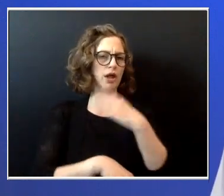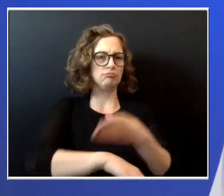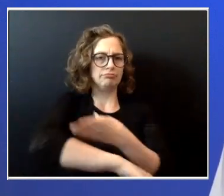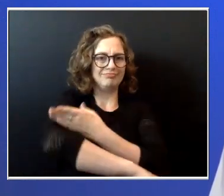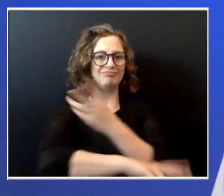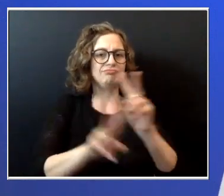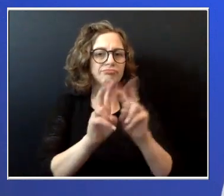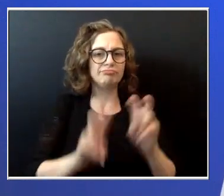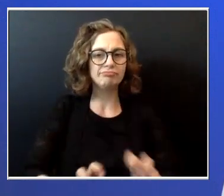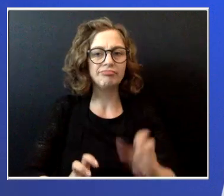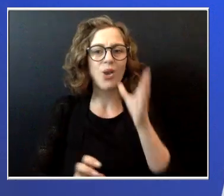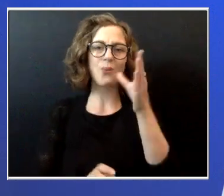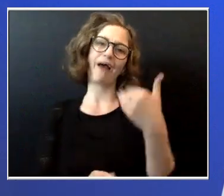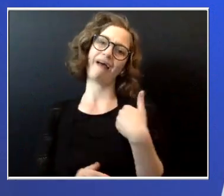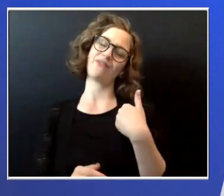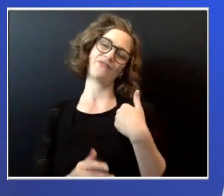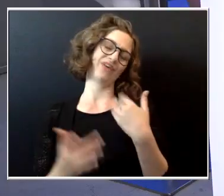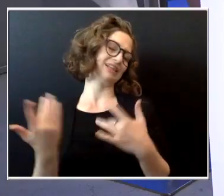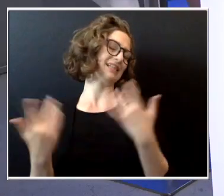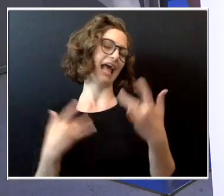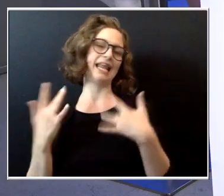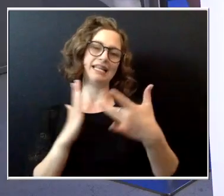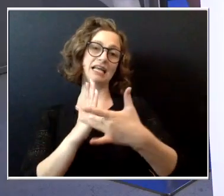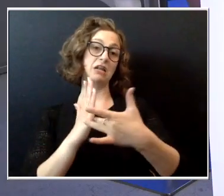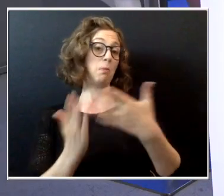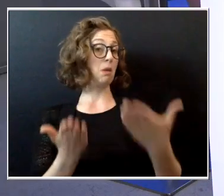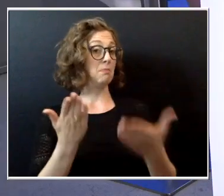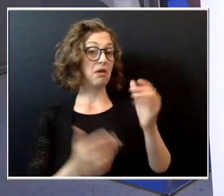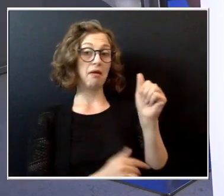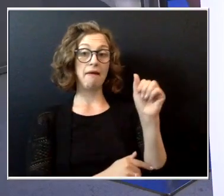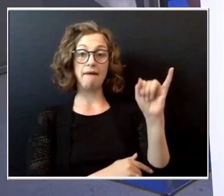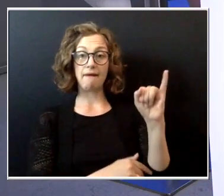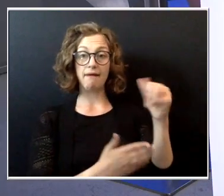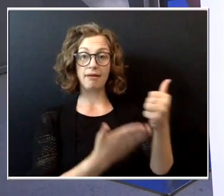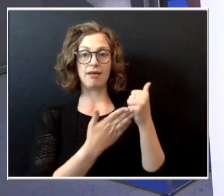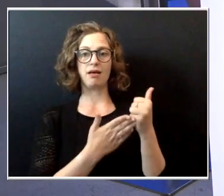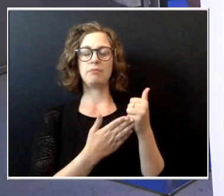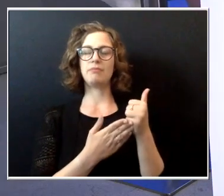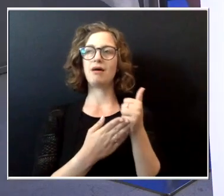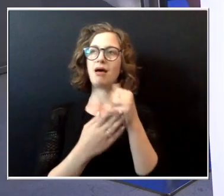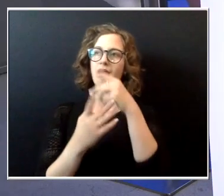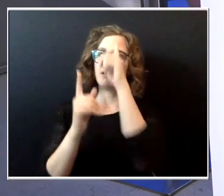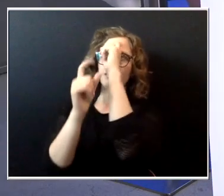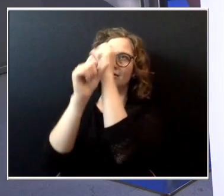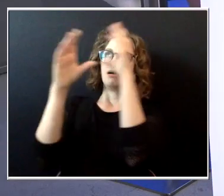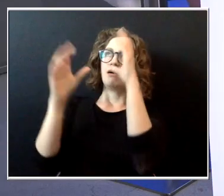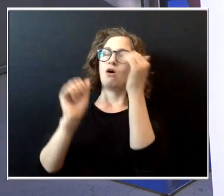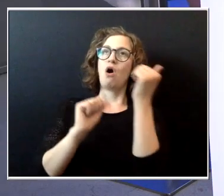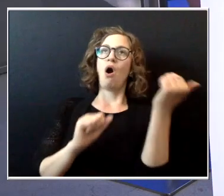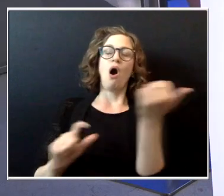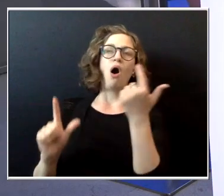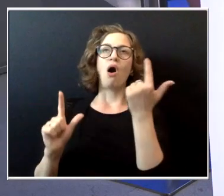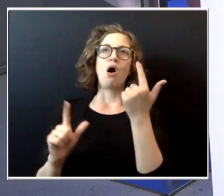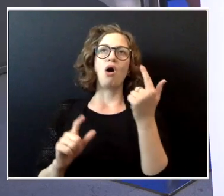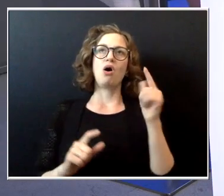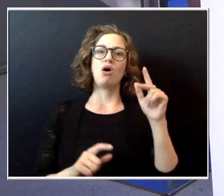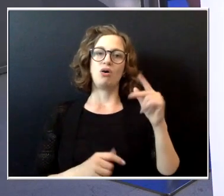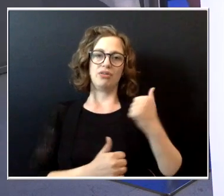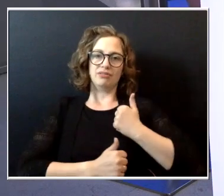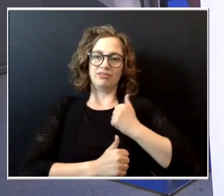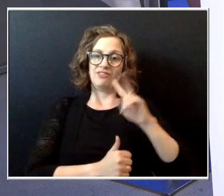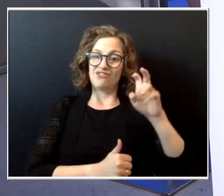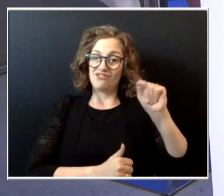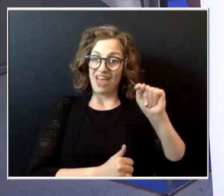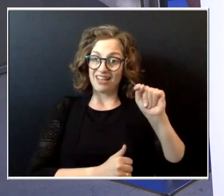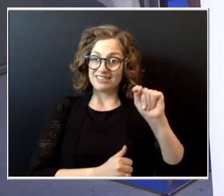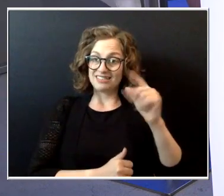help us with treatment options. You think about all the veterans coming from the Iraq War with the explosive devices. I bet this is a pretty big problem.